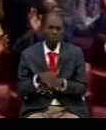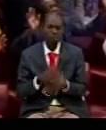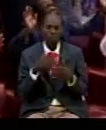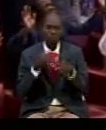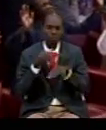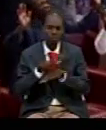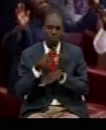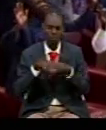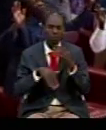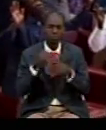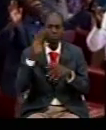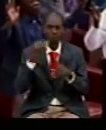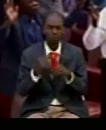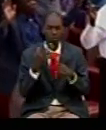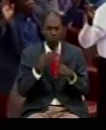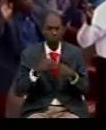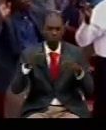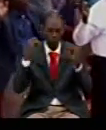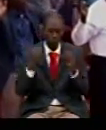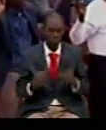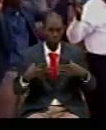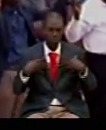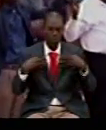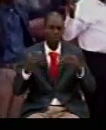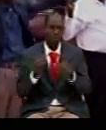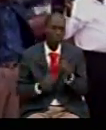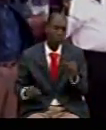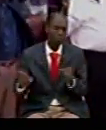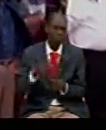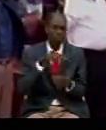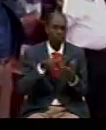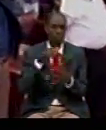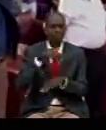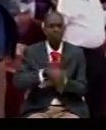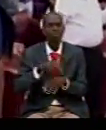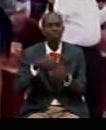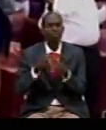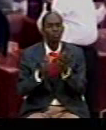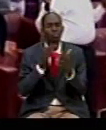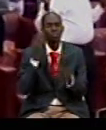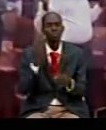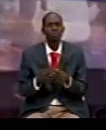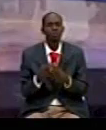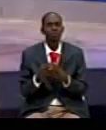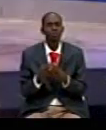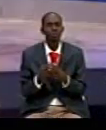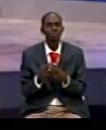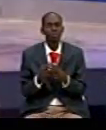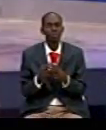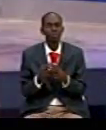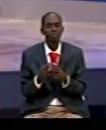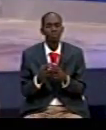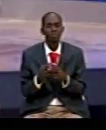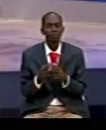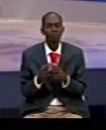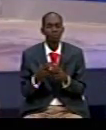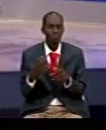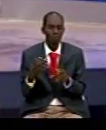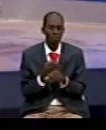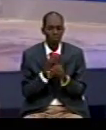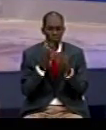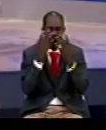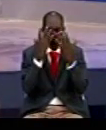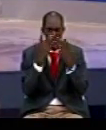your word of power and healing. Heal everyone tonight in Jesus' name. Take